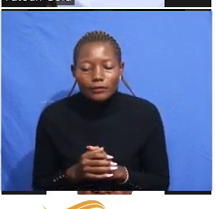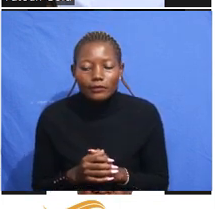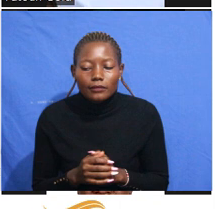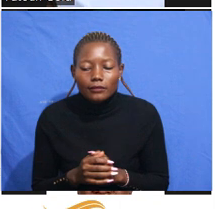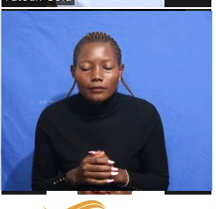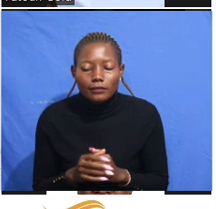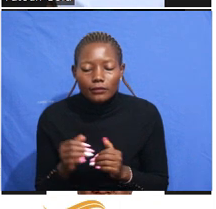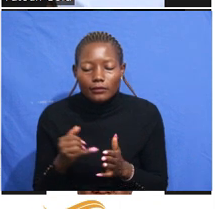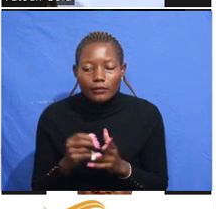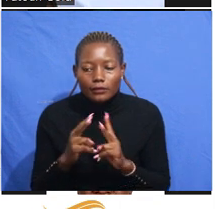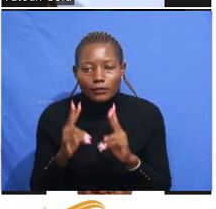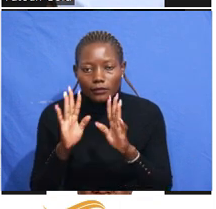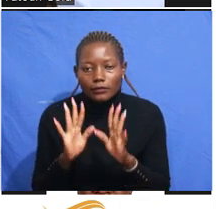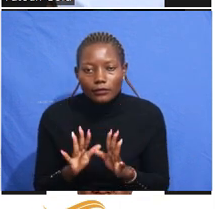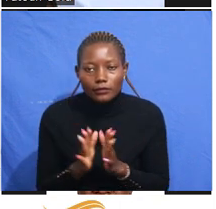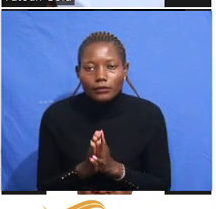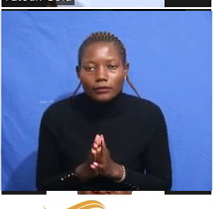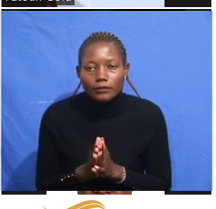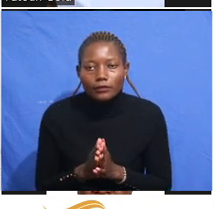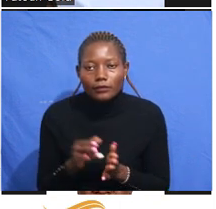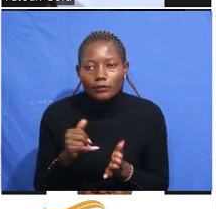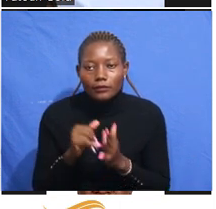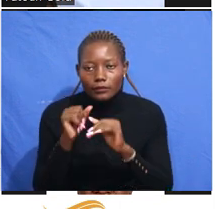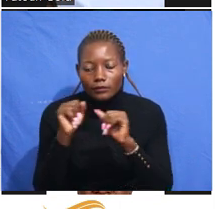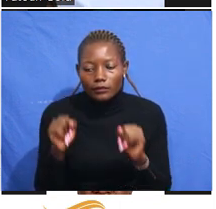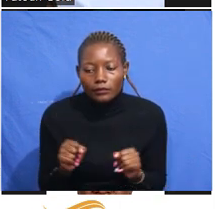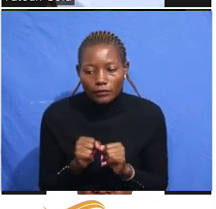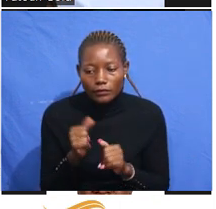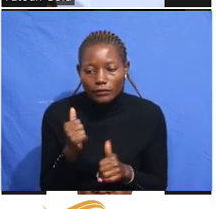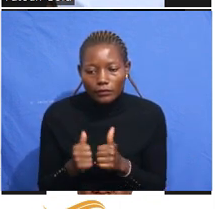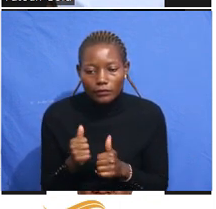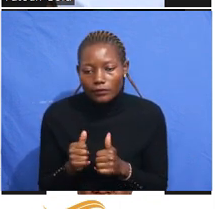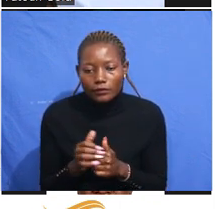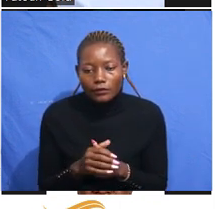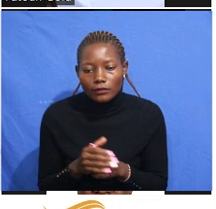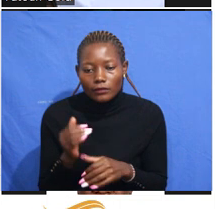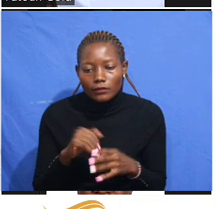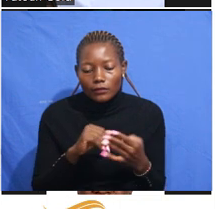a fundamental system. And it is a system that really, in our